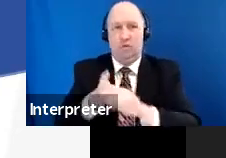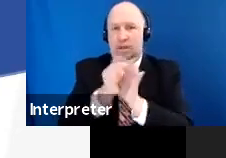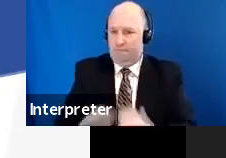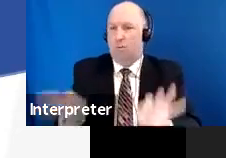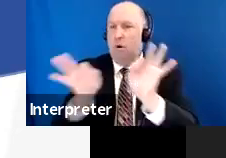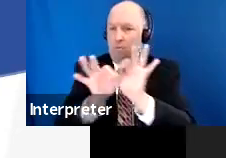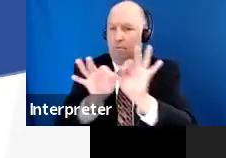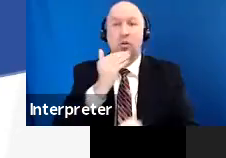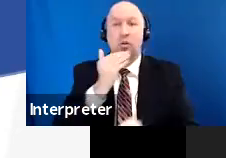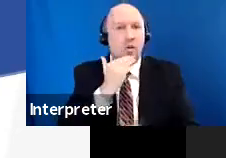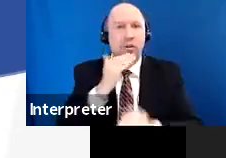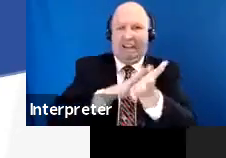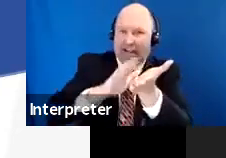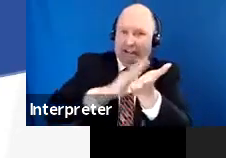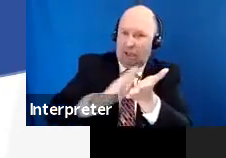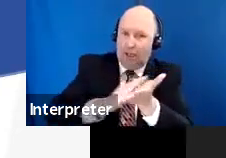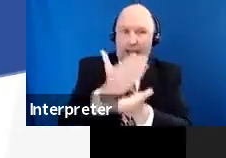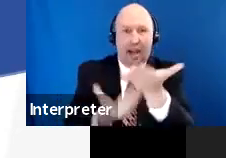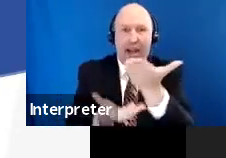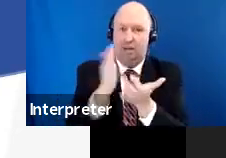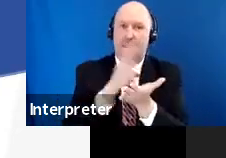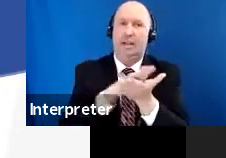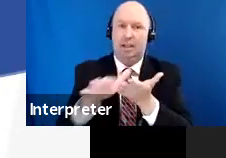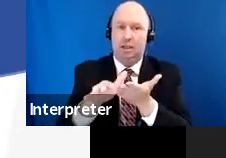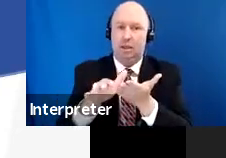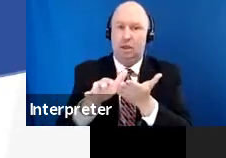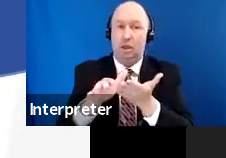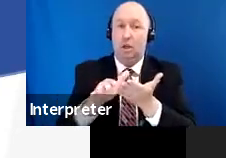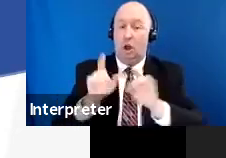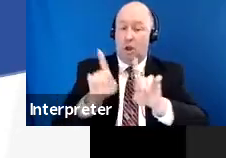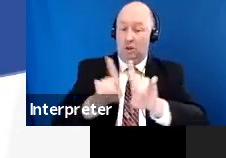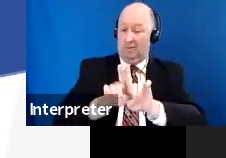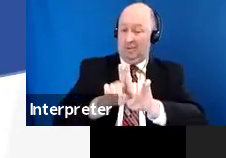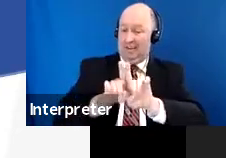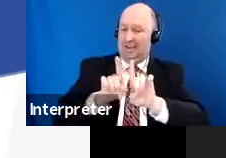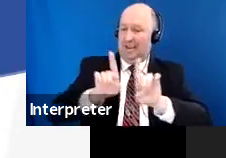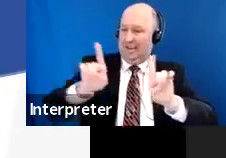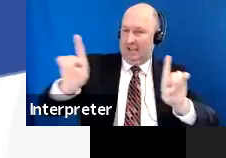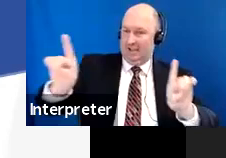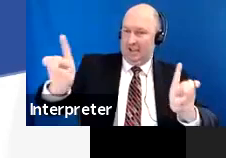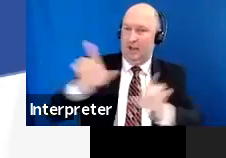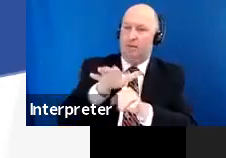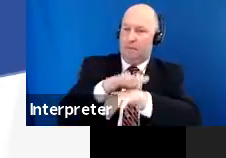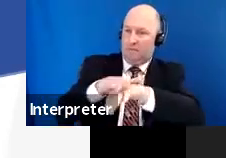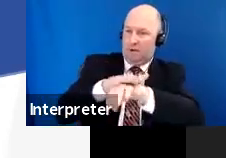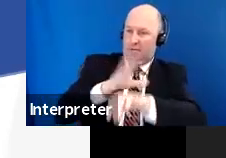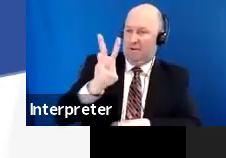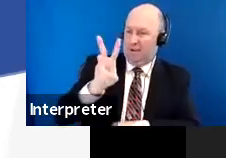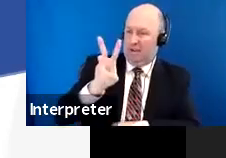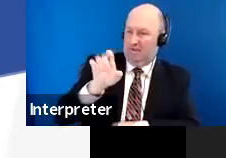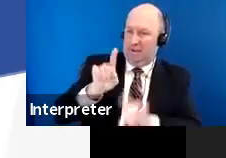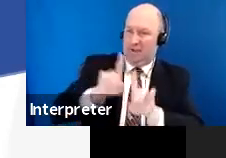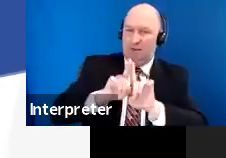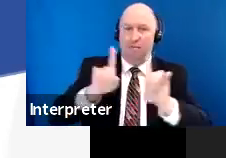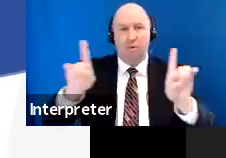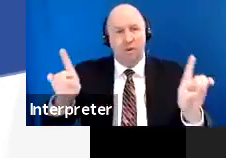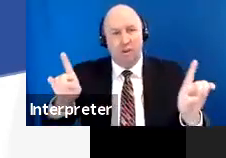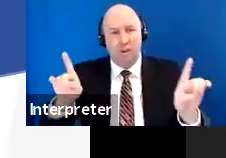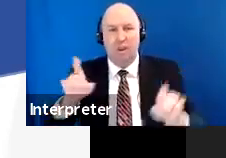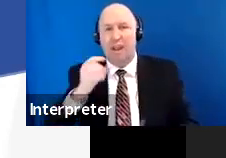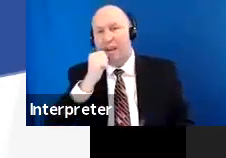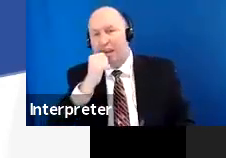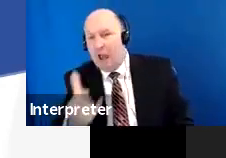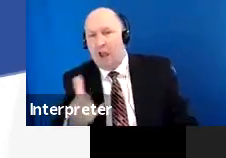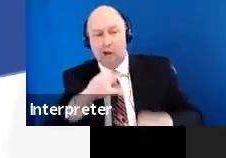good hand hygiene. Social distancing, again, we've talked about that, staying 6 foot apart, not going out into